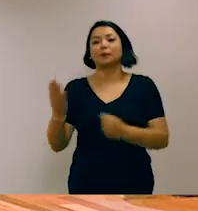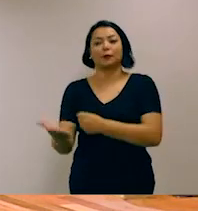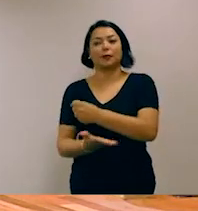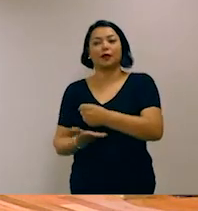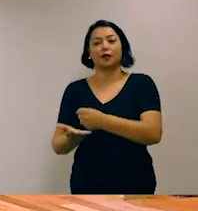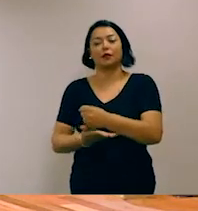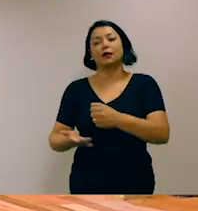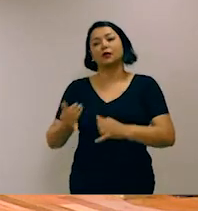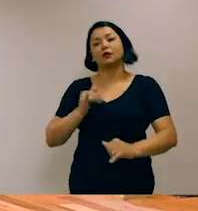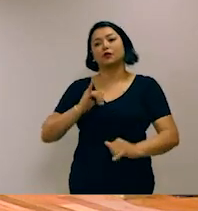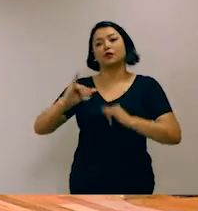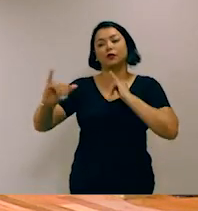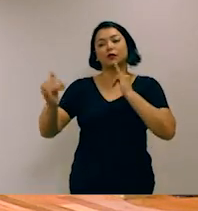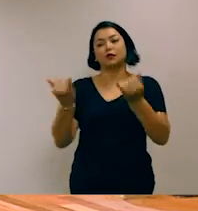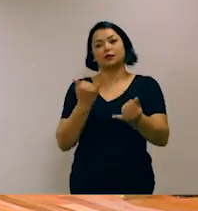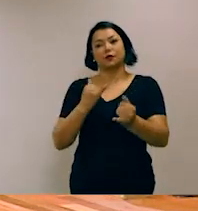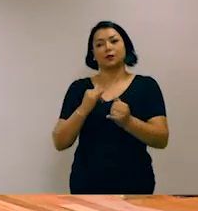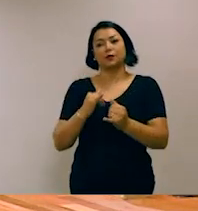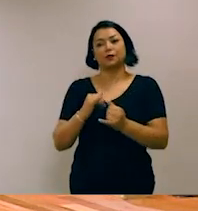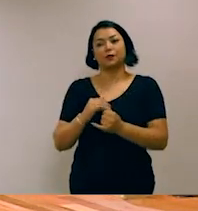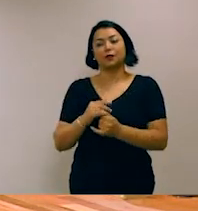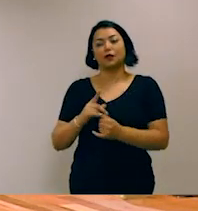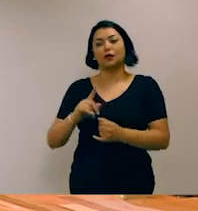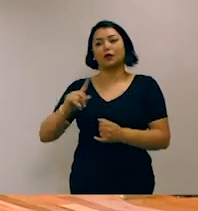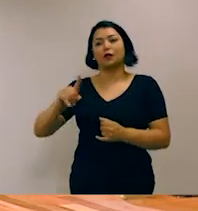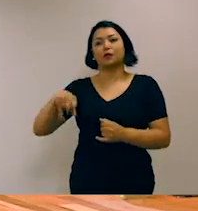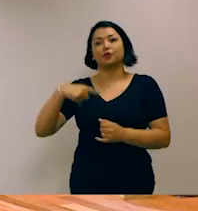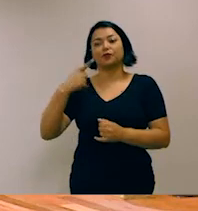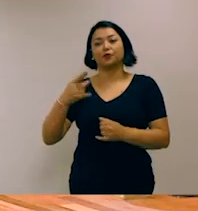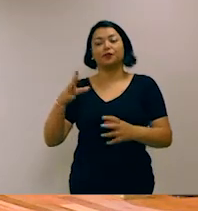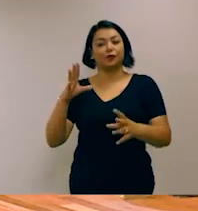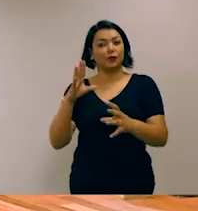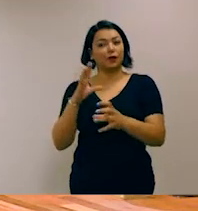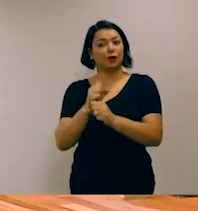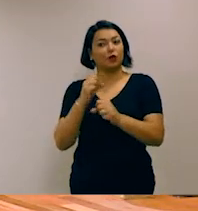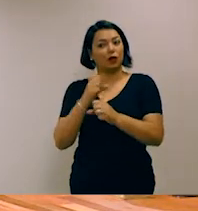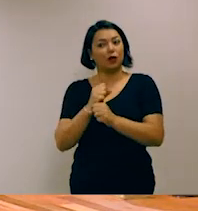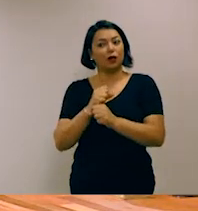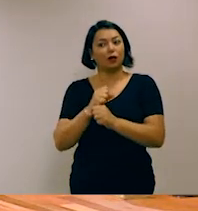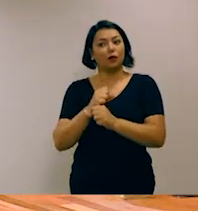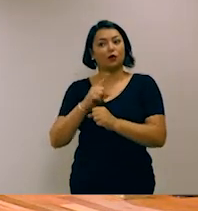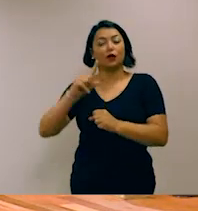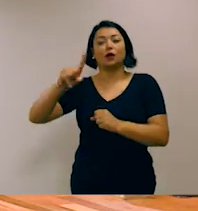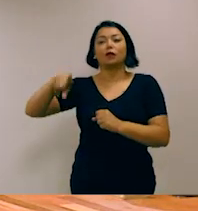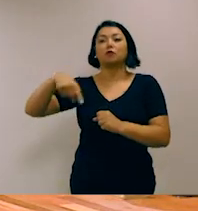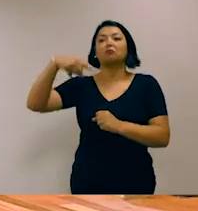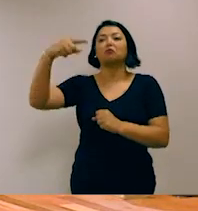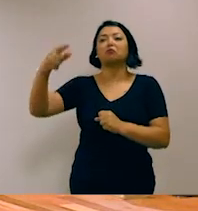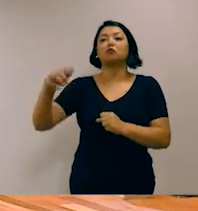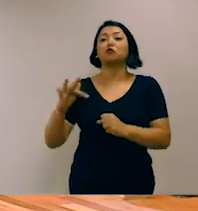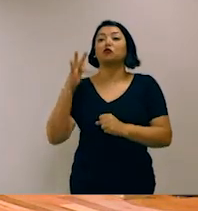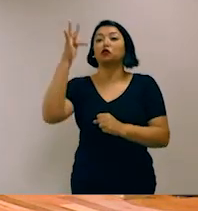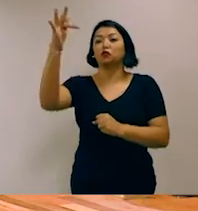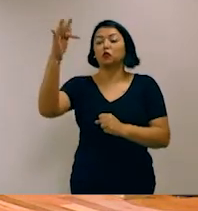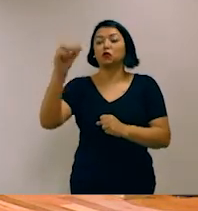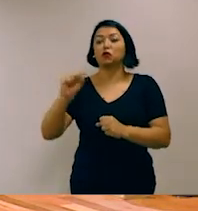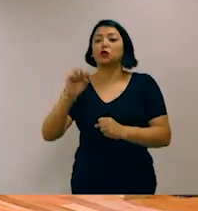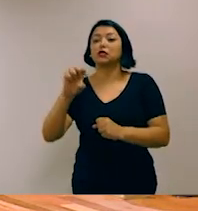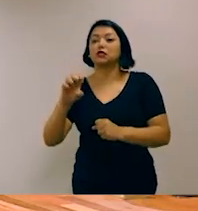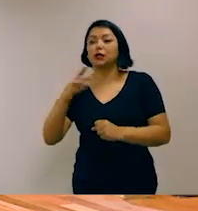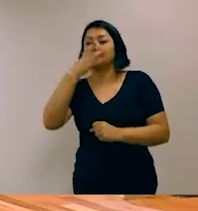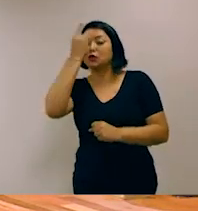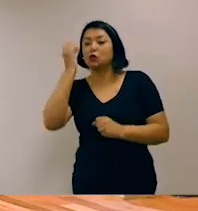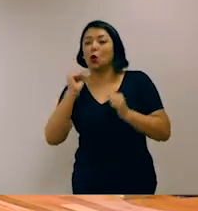is calculated by the database. And after the algorithm, we calculate the a